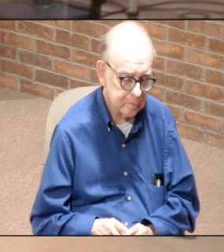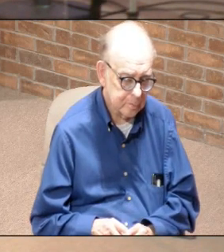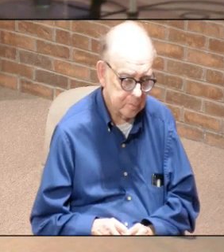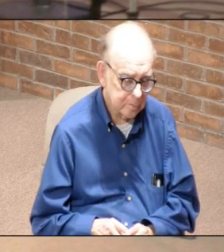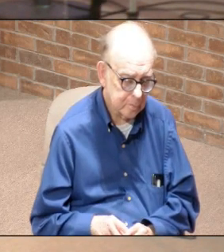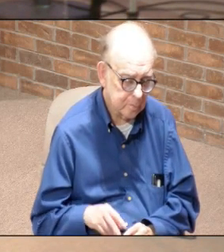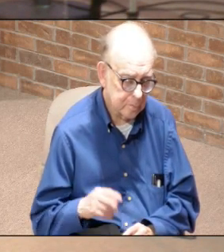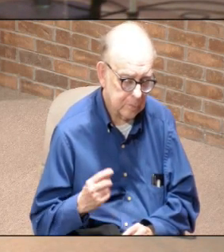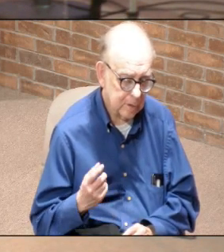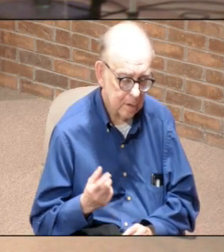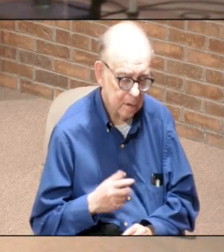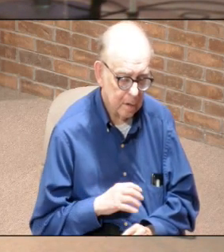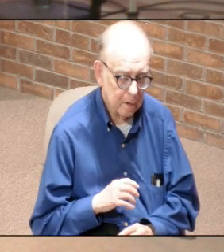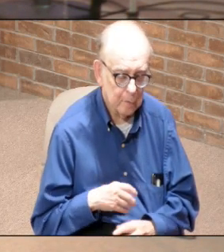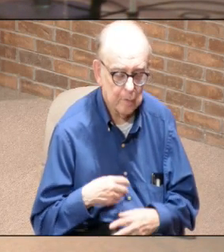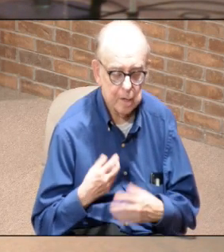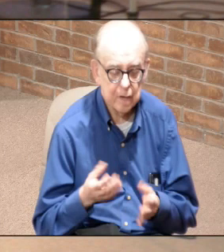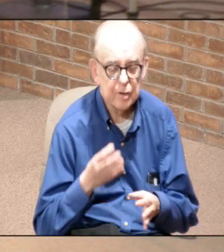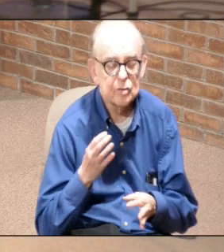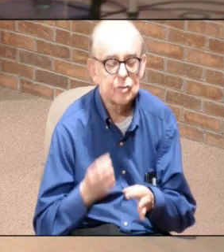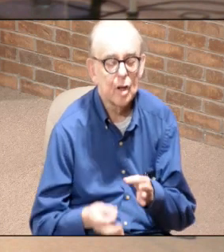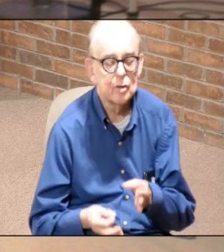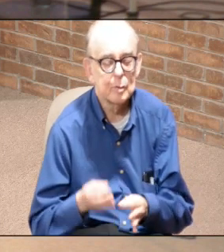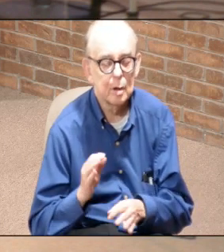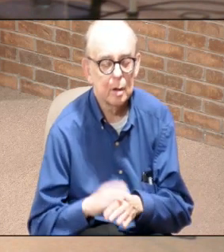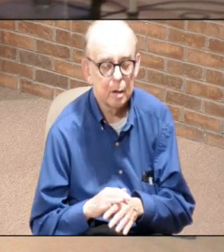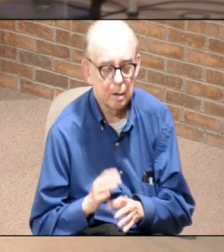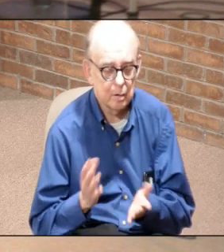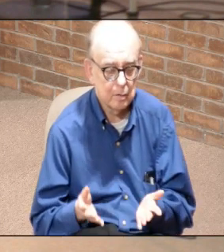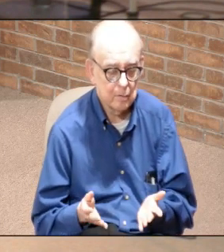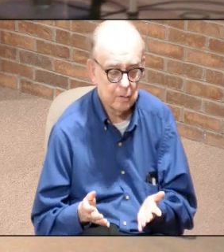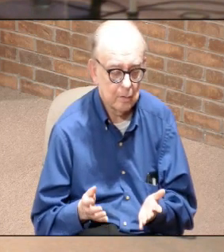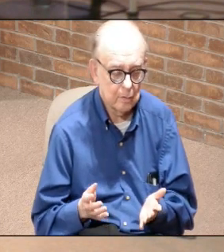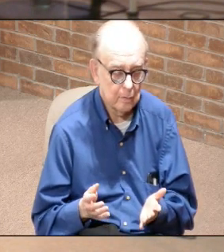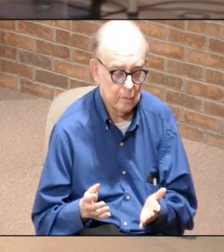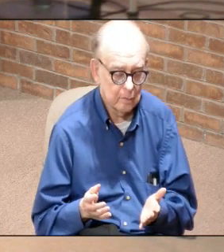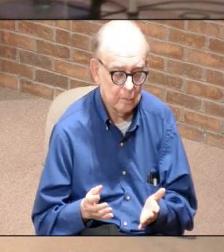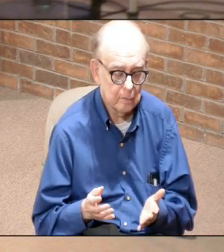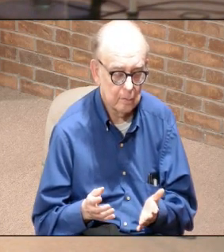and we place a judgment upon them. First impressions.